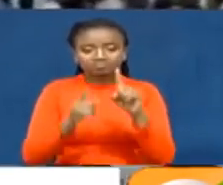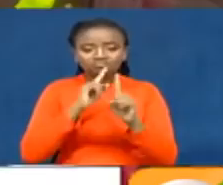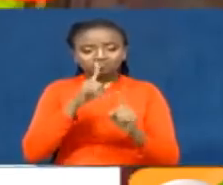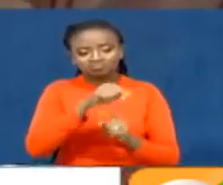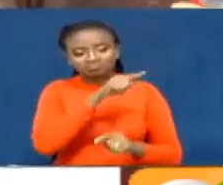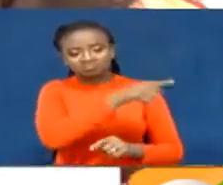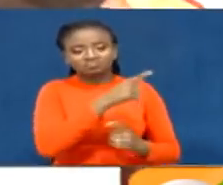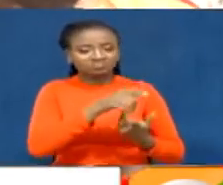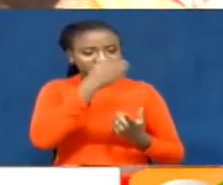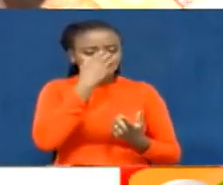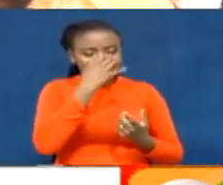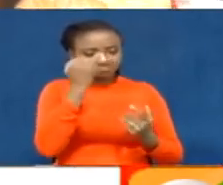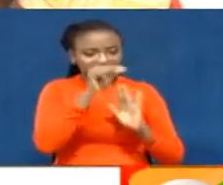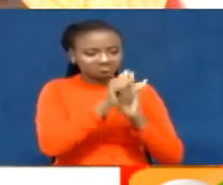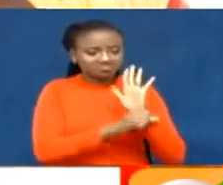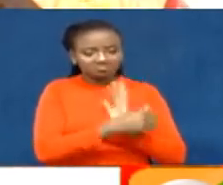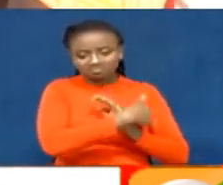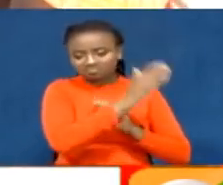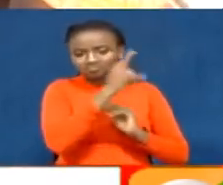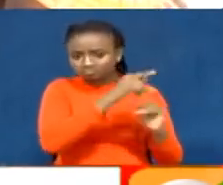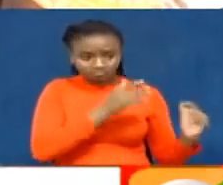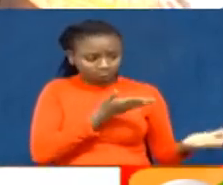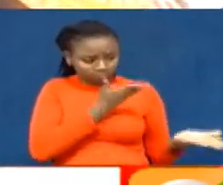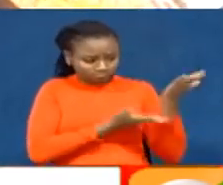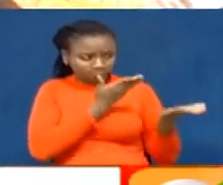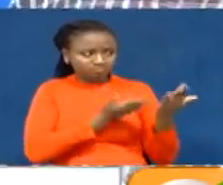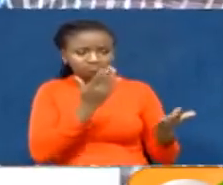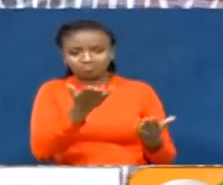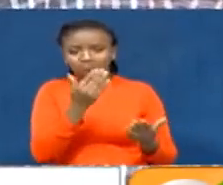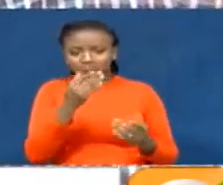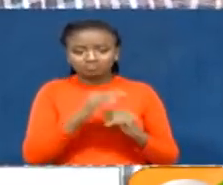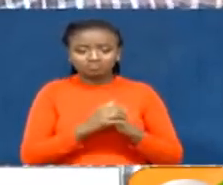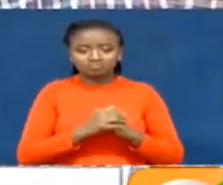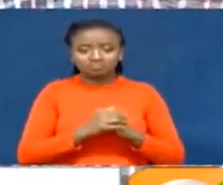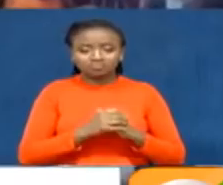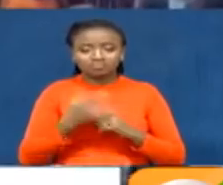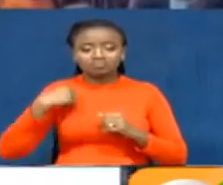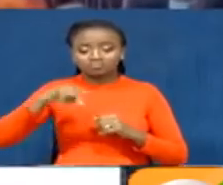William Ruto, his presumptive key challenger in the next year's presidential race.